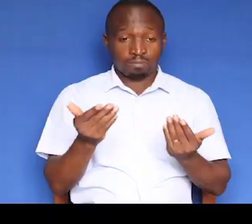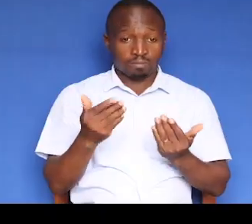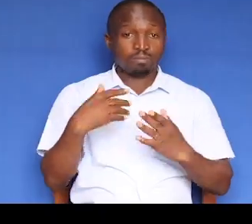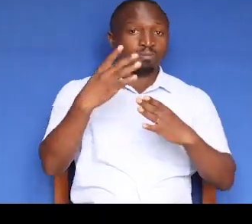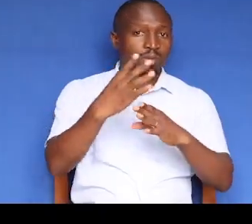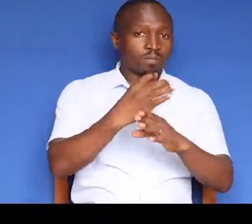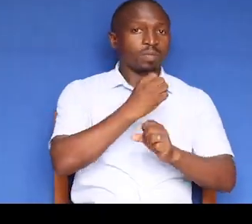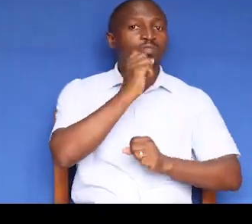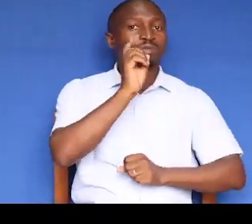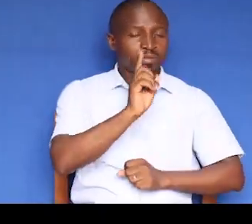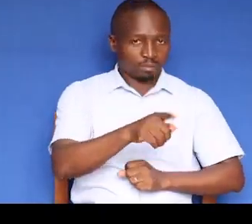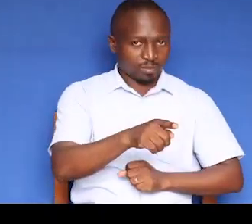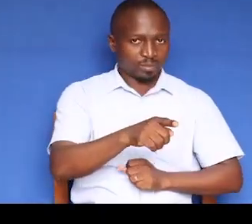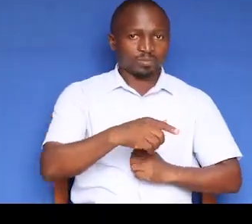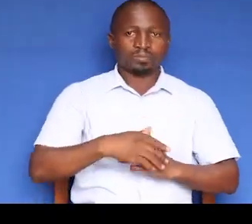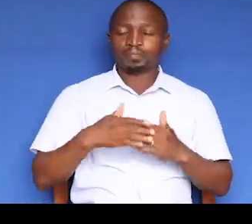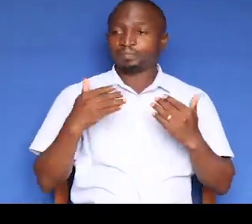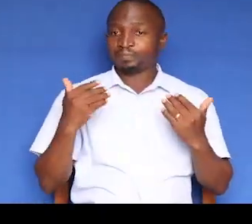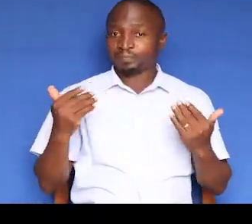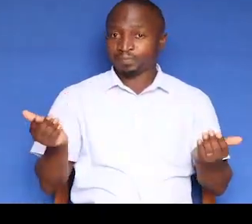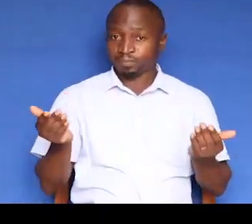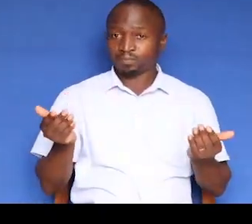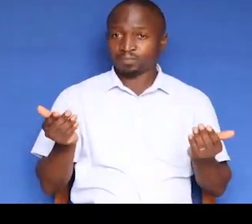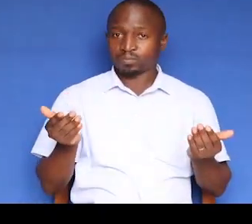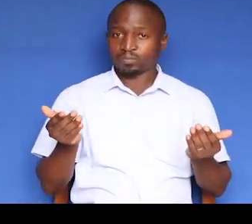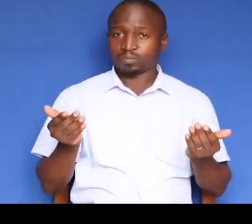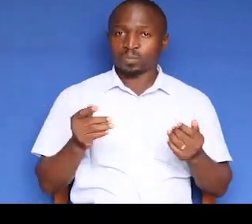revenue. So at one